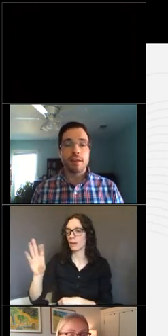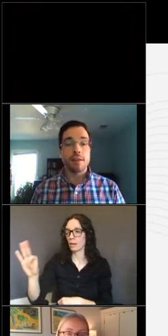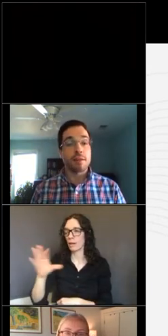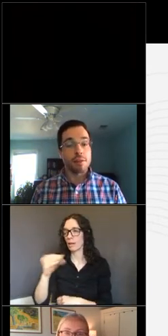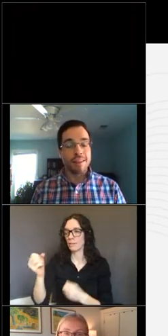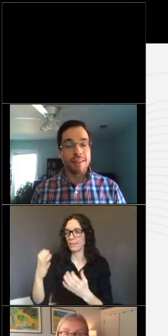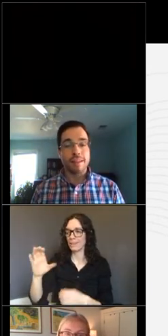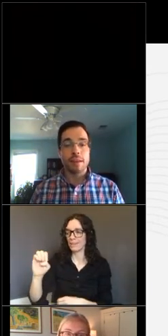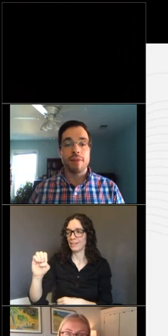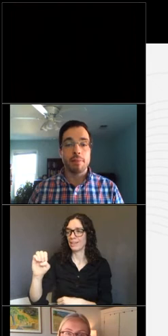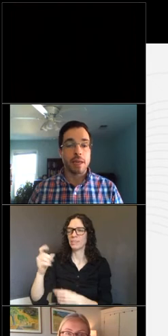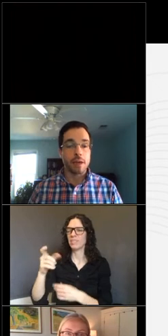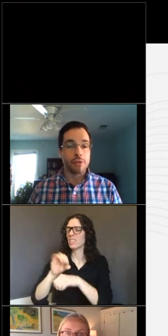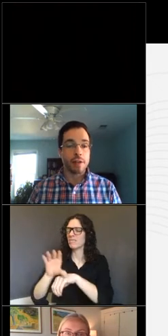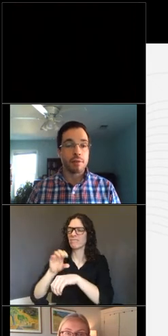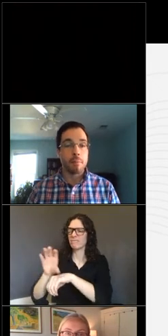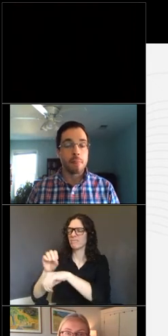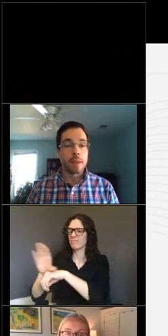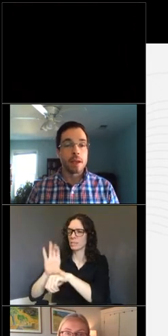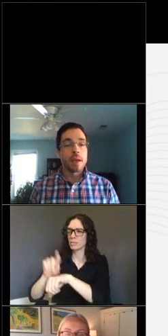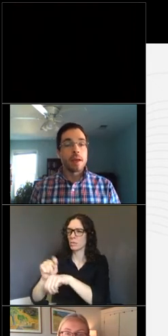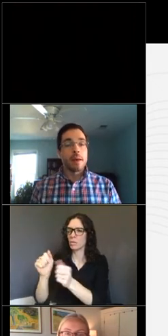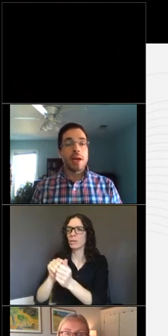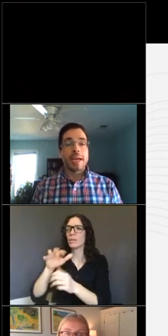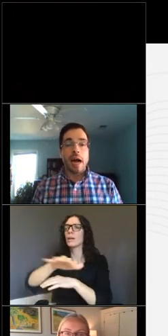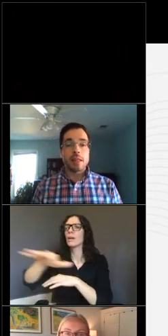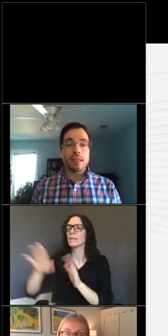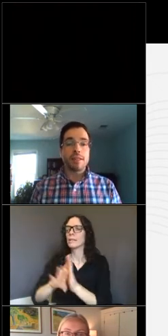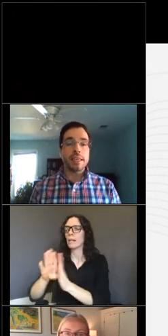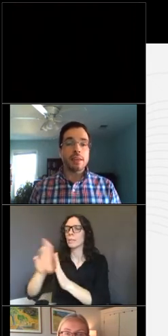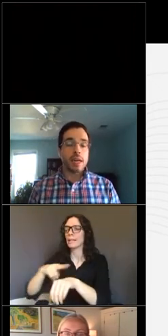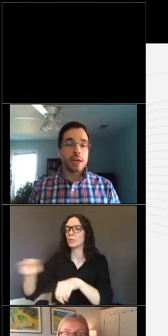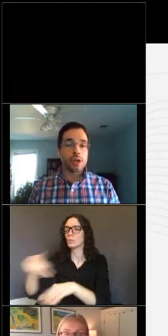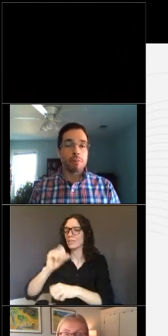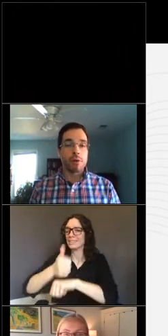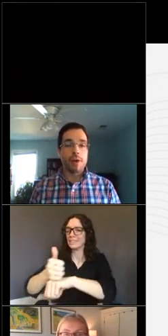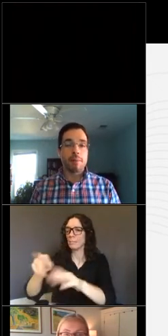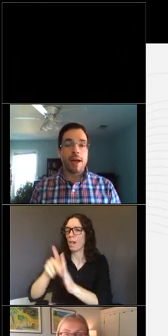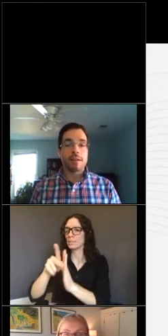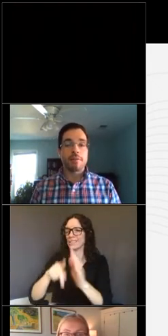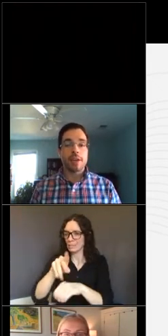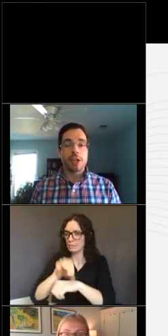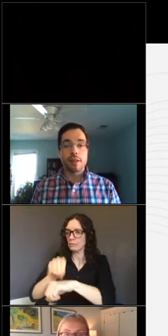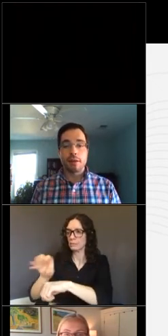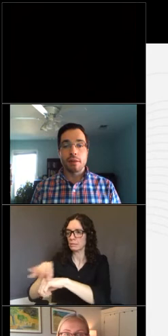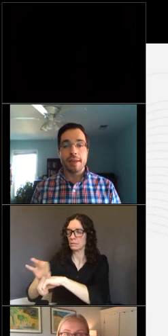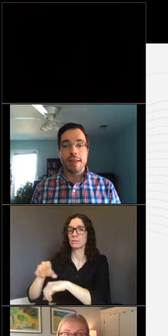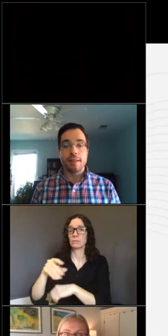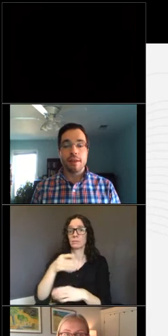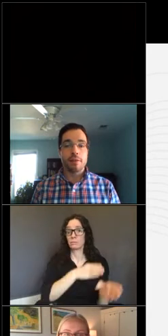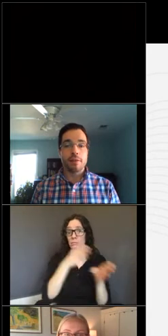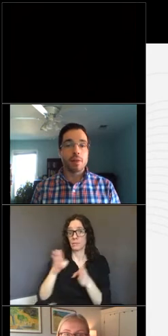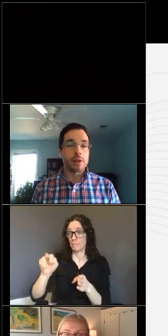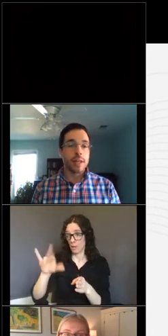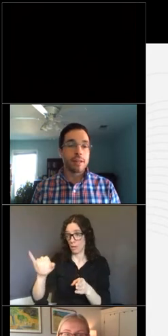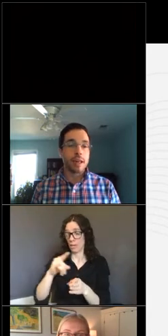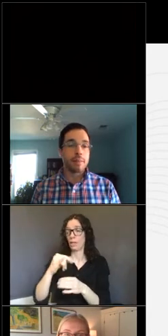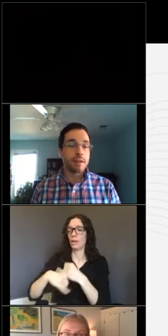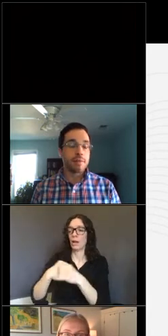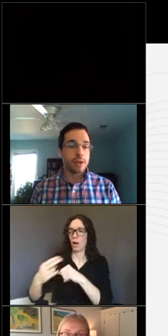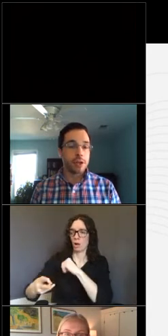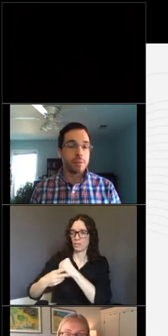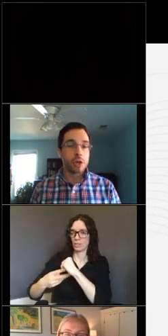drafting consultancies in developing countries. Mary Collins is the International Program Conservation Associate at the Center for